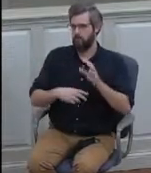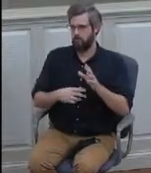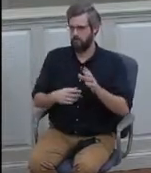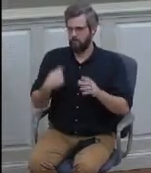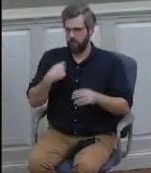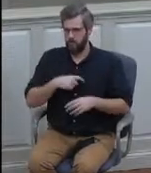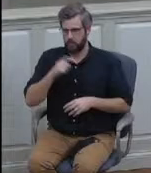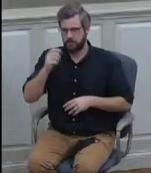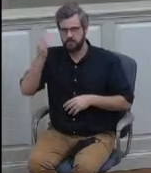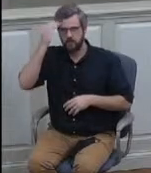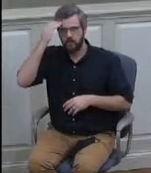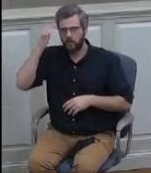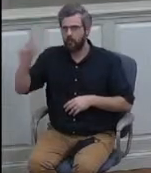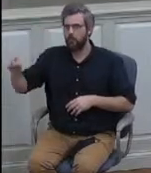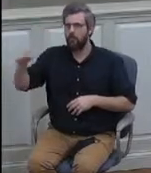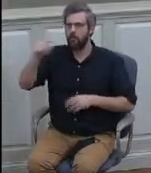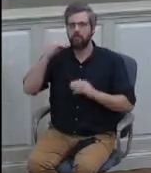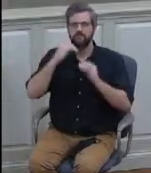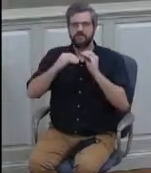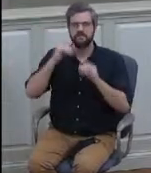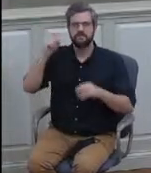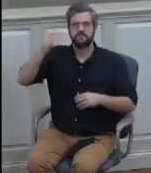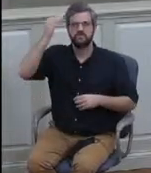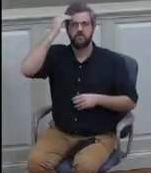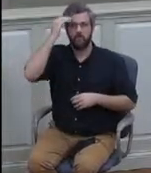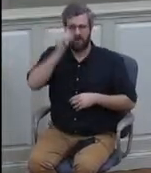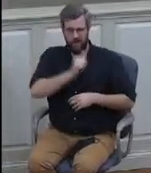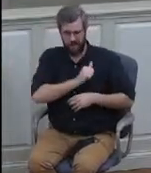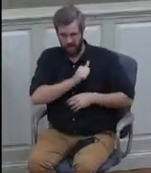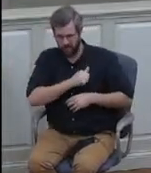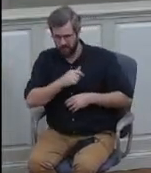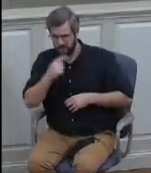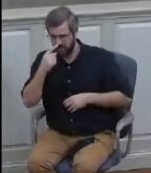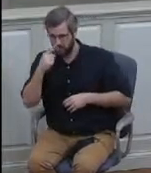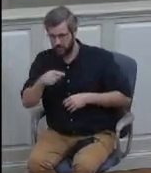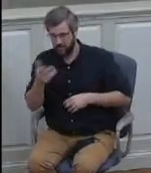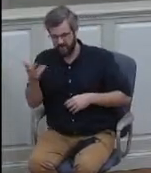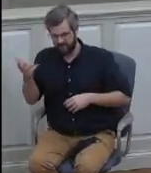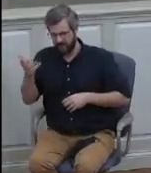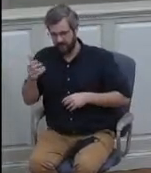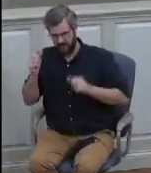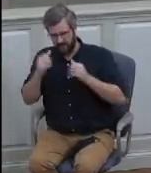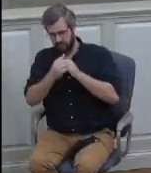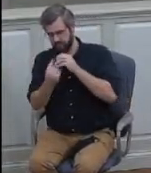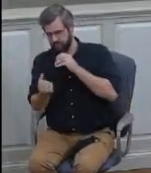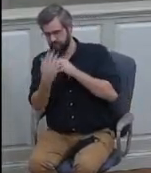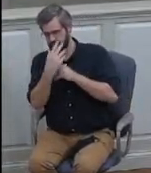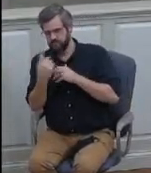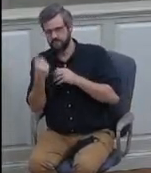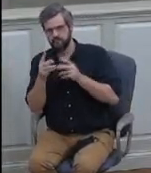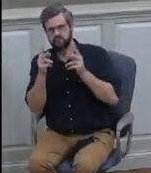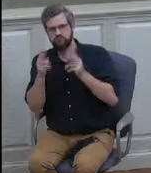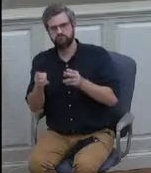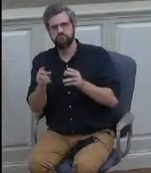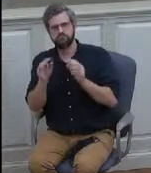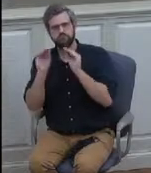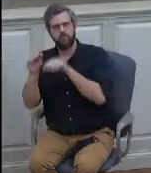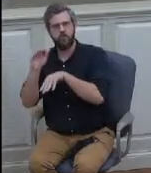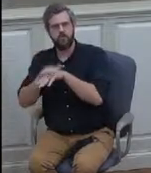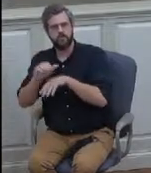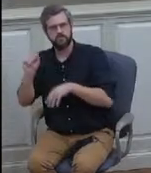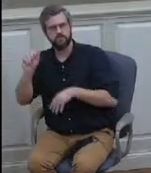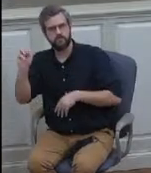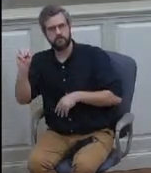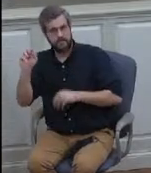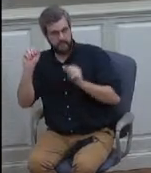to know those. We need to know yeah. that they need Absolutely. Fixed. Could you send the five of us just a little snippet, something we might put on our social media pages?